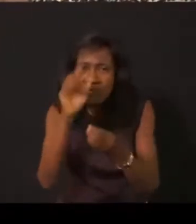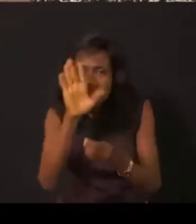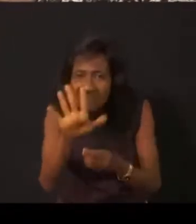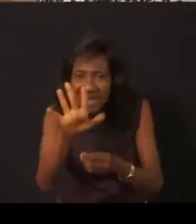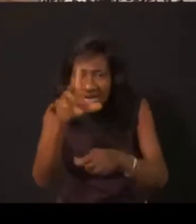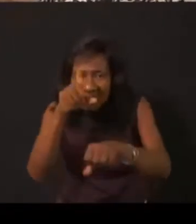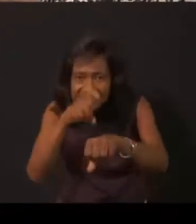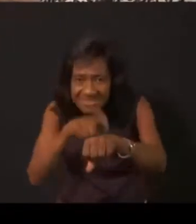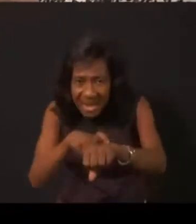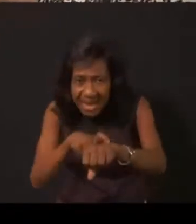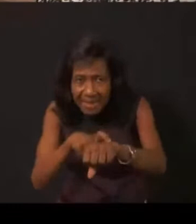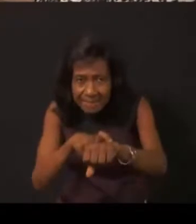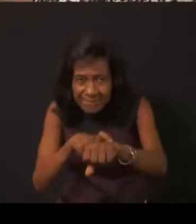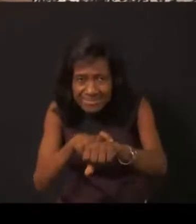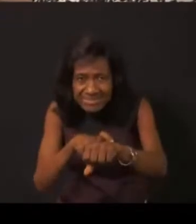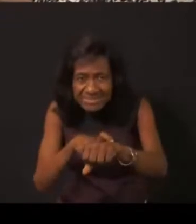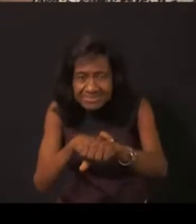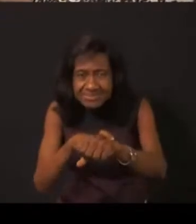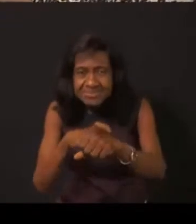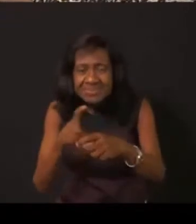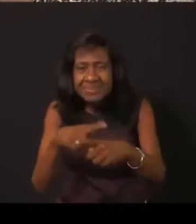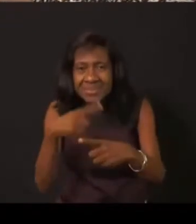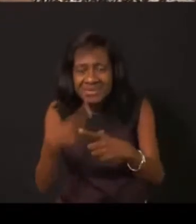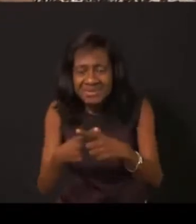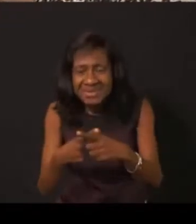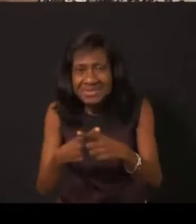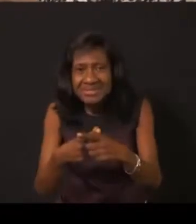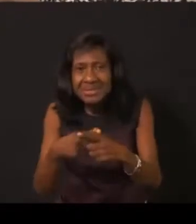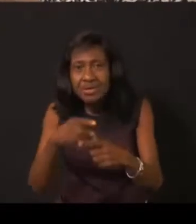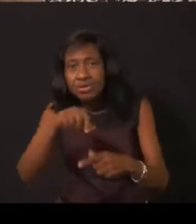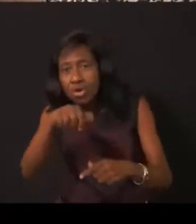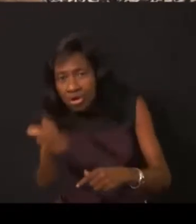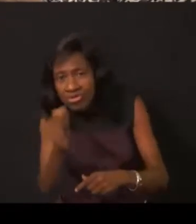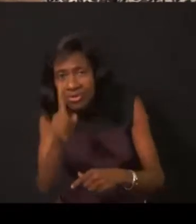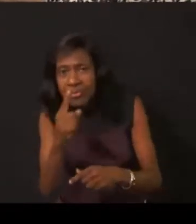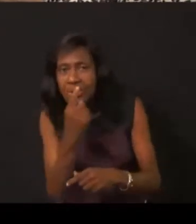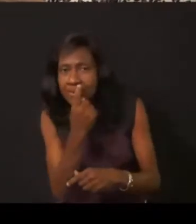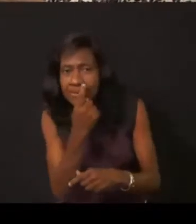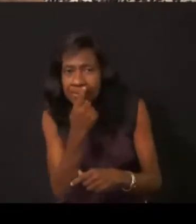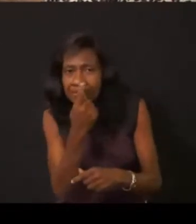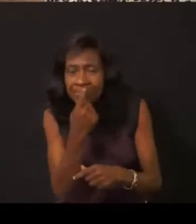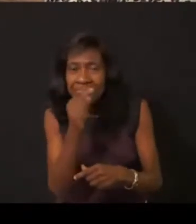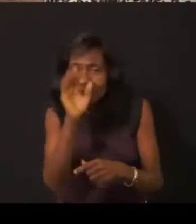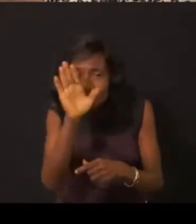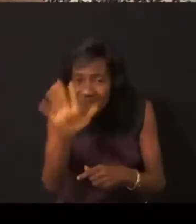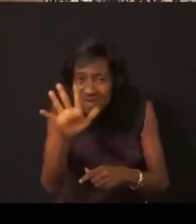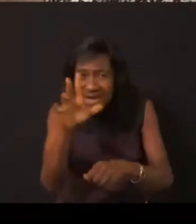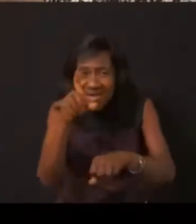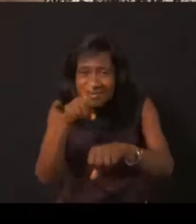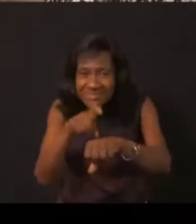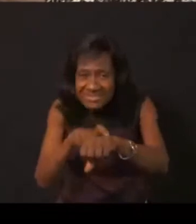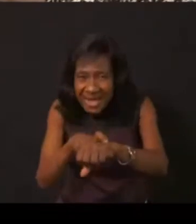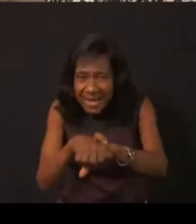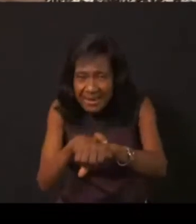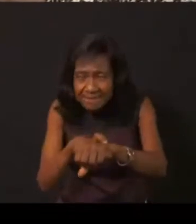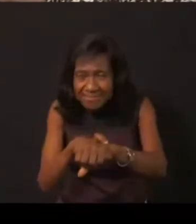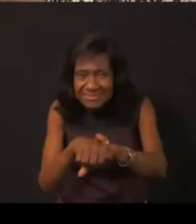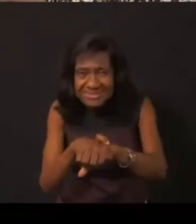Okay. And then please do the same in the other time, 5 times, a good generous 5 times, nothing